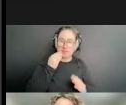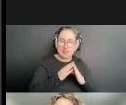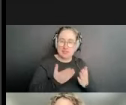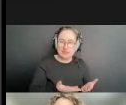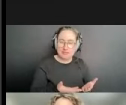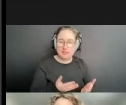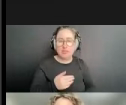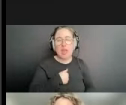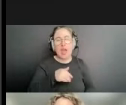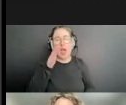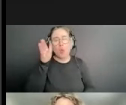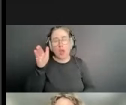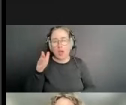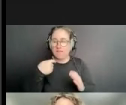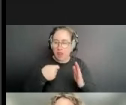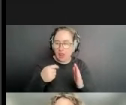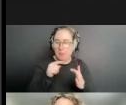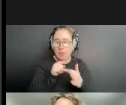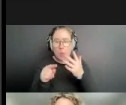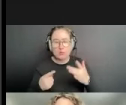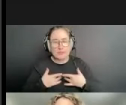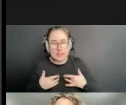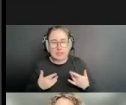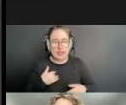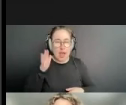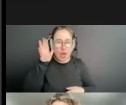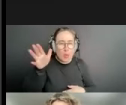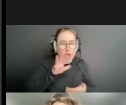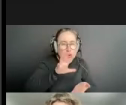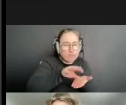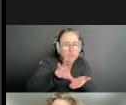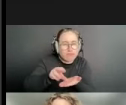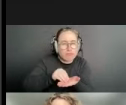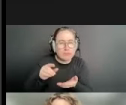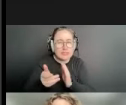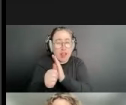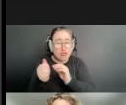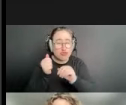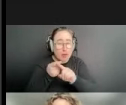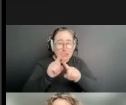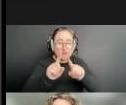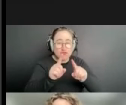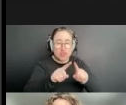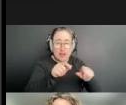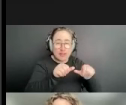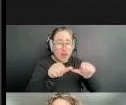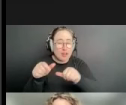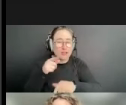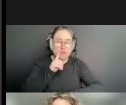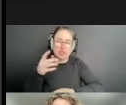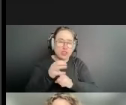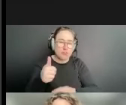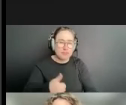do these, I would film these events and capture talent coming from different places. It was just really wonderful.